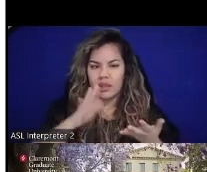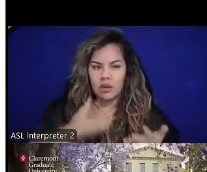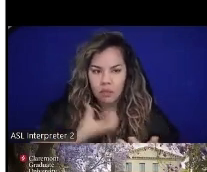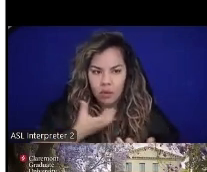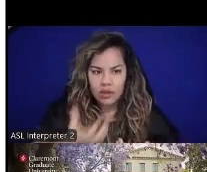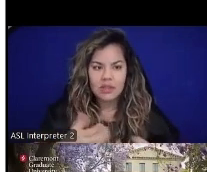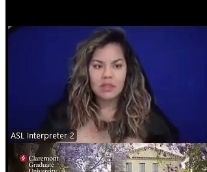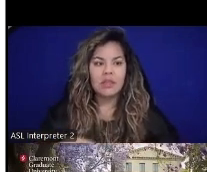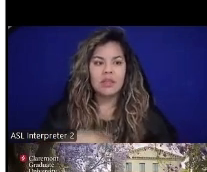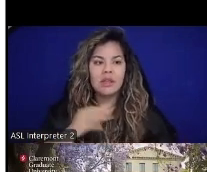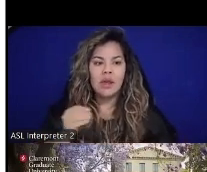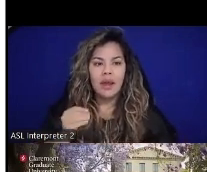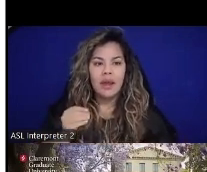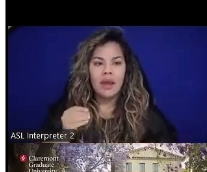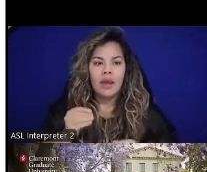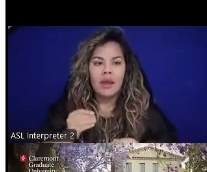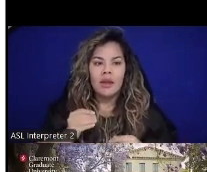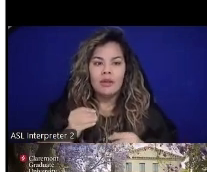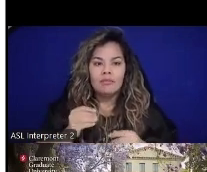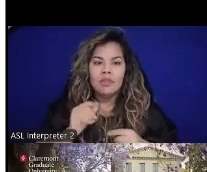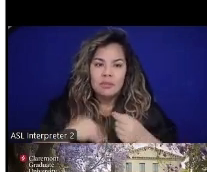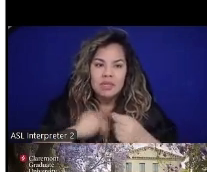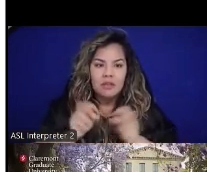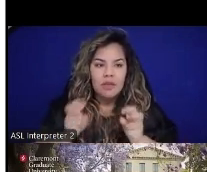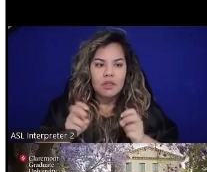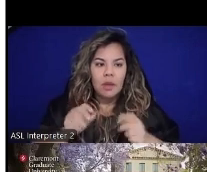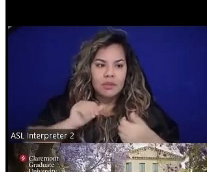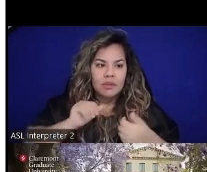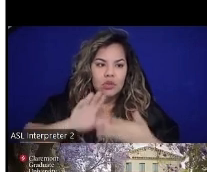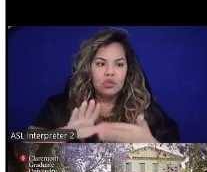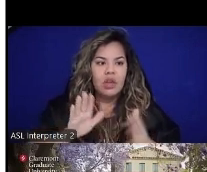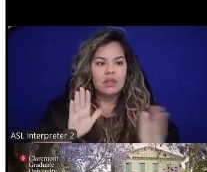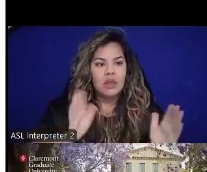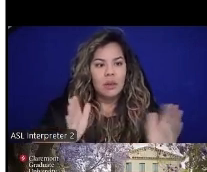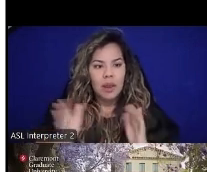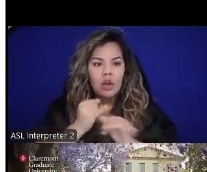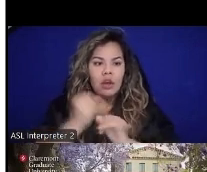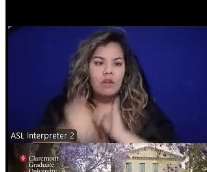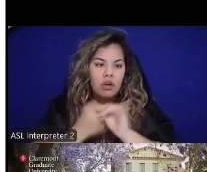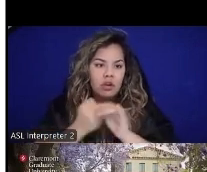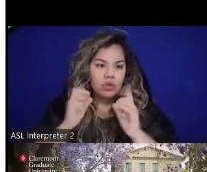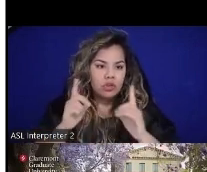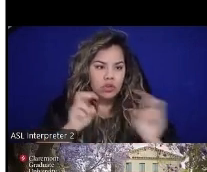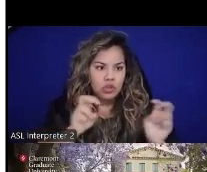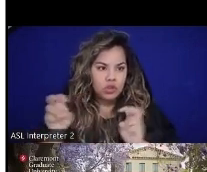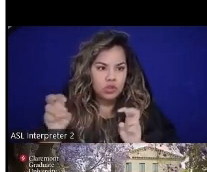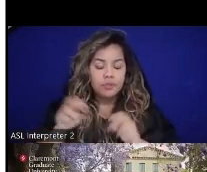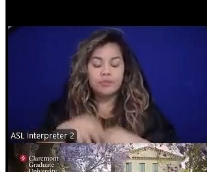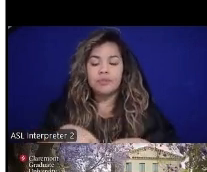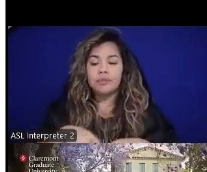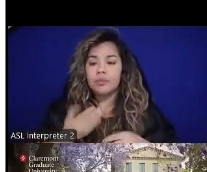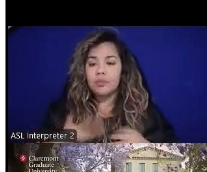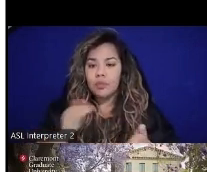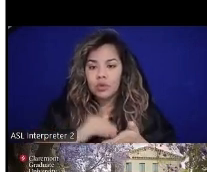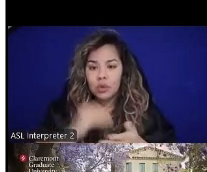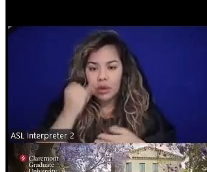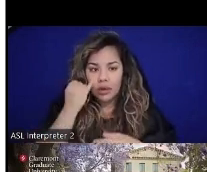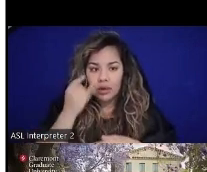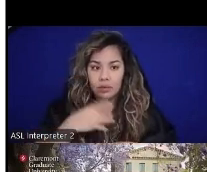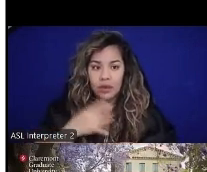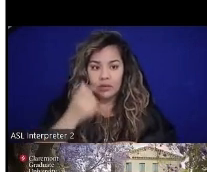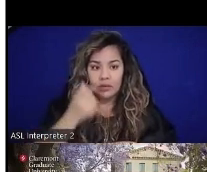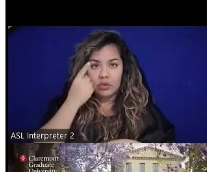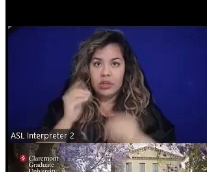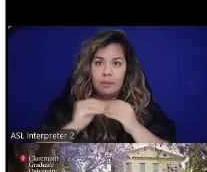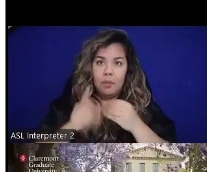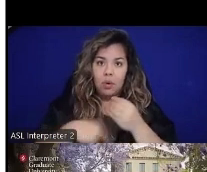education issues. So I want to, if you would like to understand more about our vision as an editorial team, I